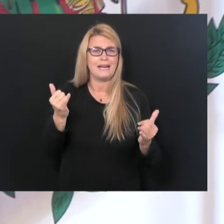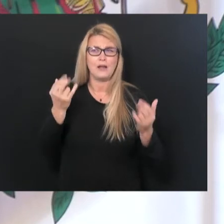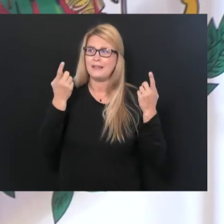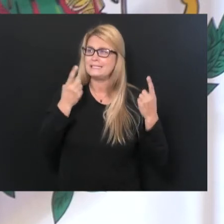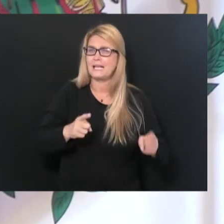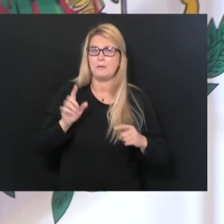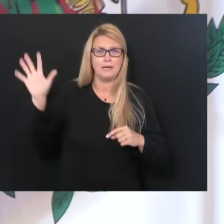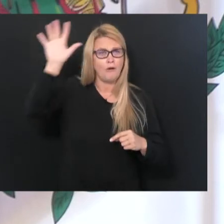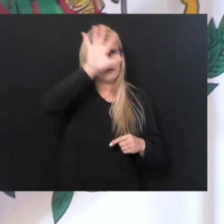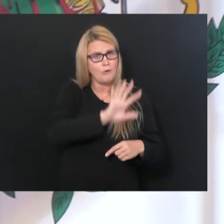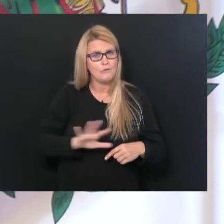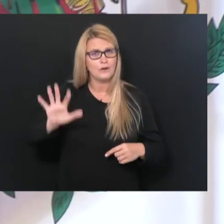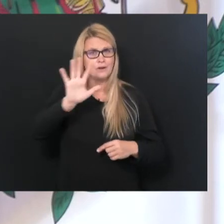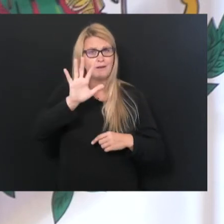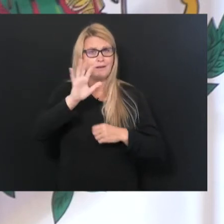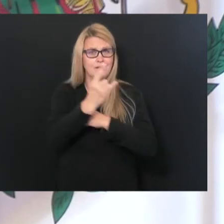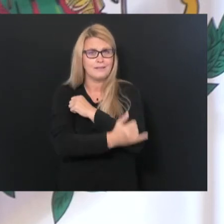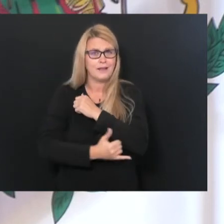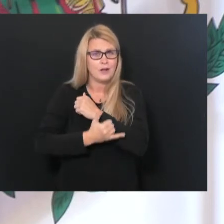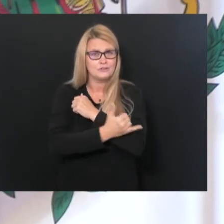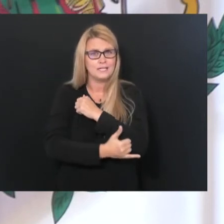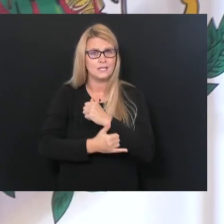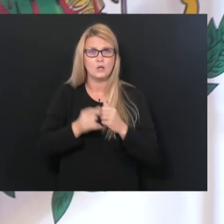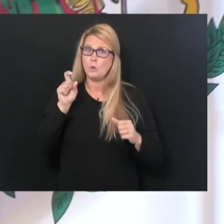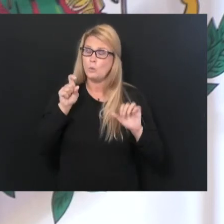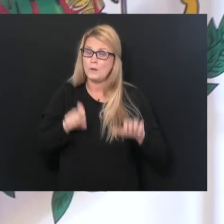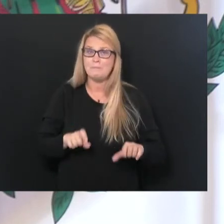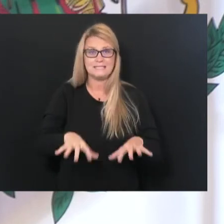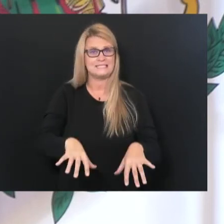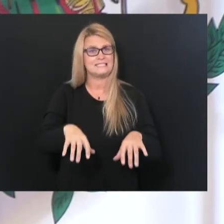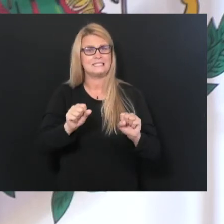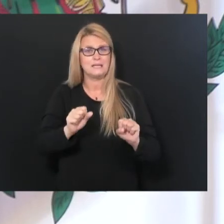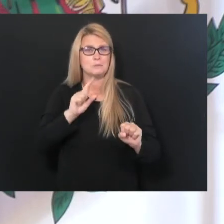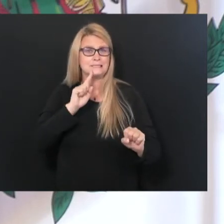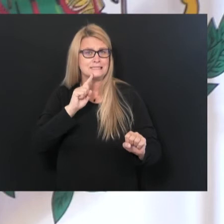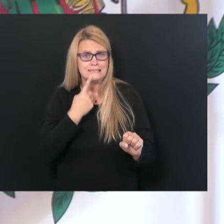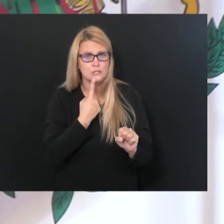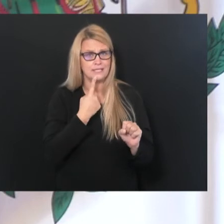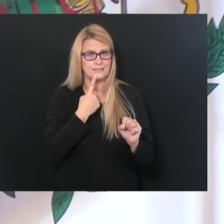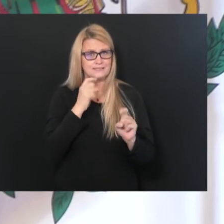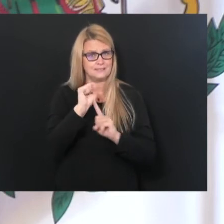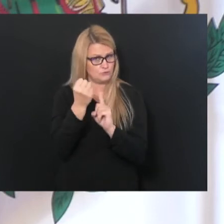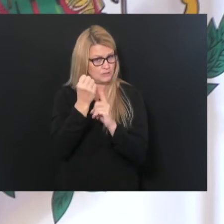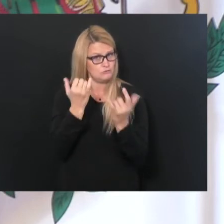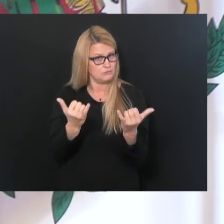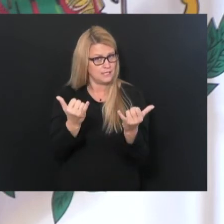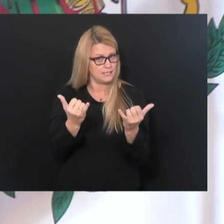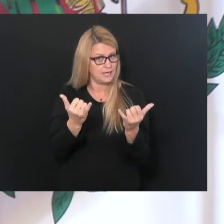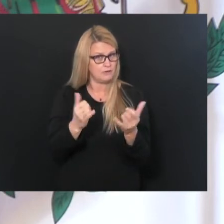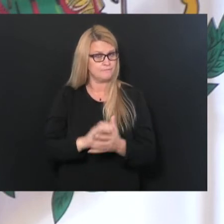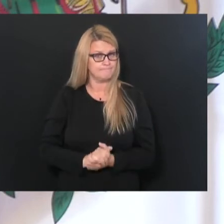our nation, and we've got to take it so seriously right here. It is unbelievable.